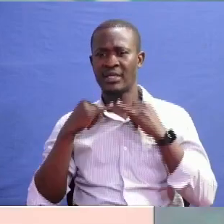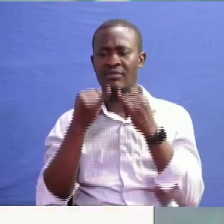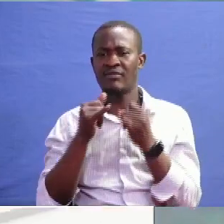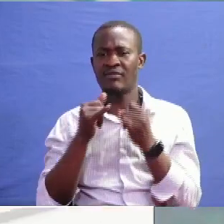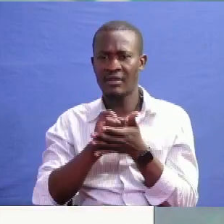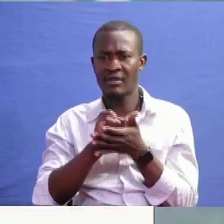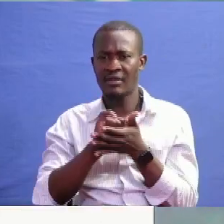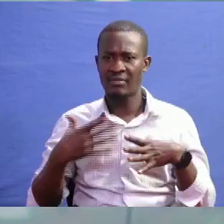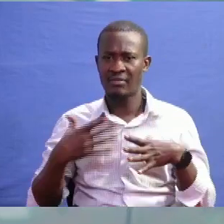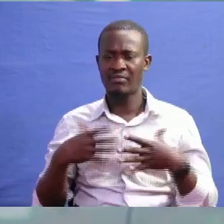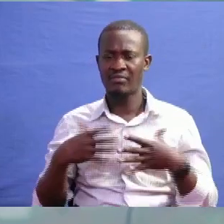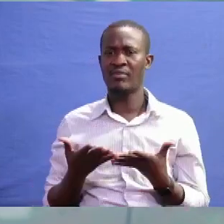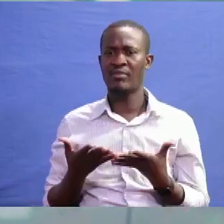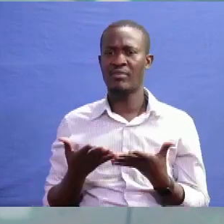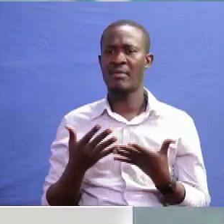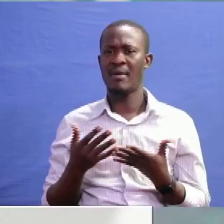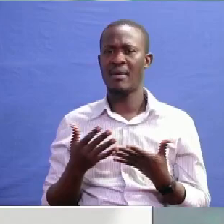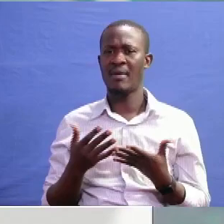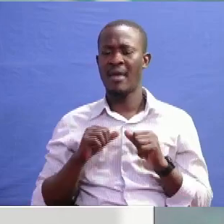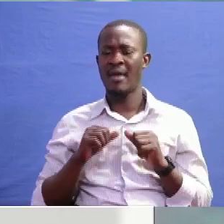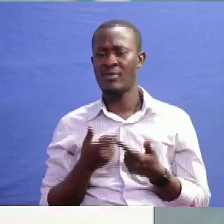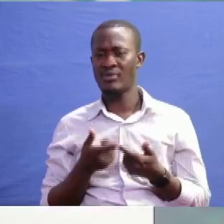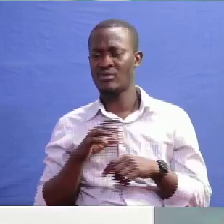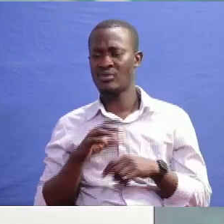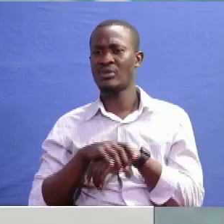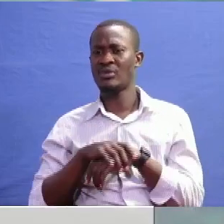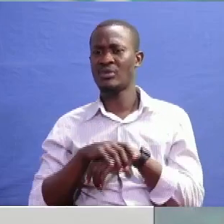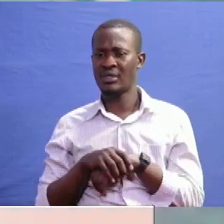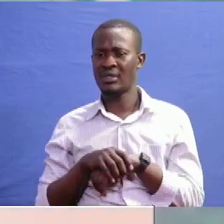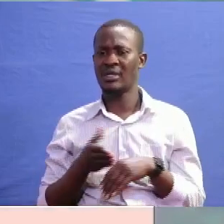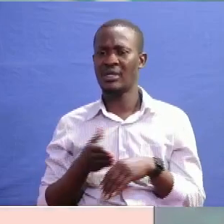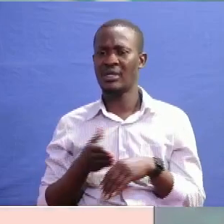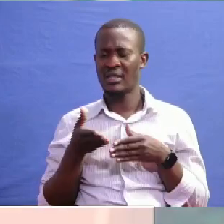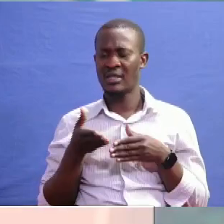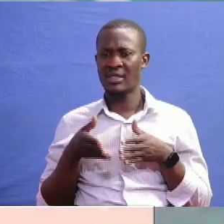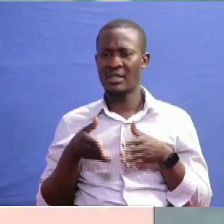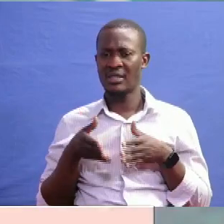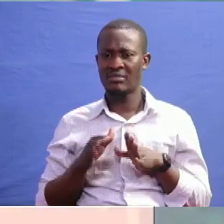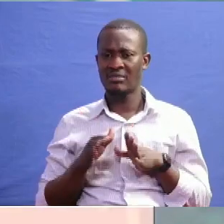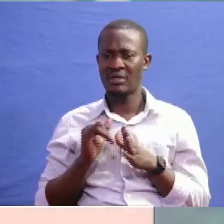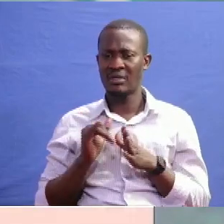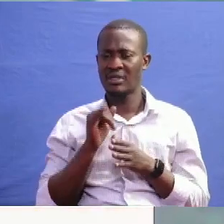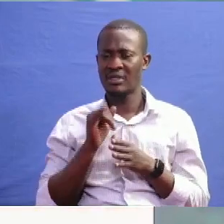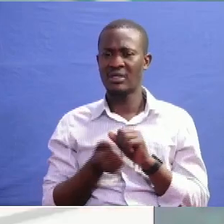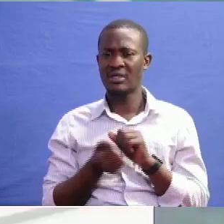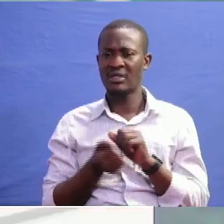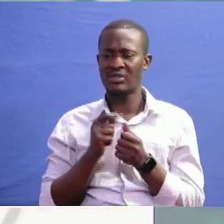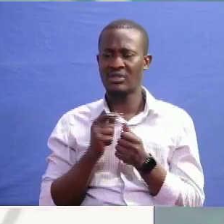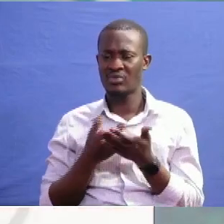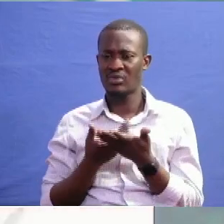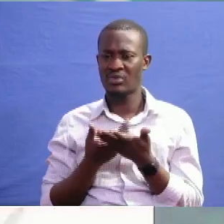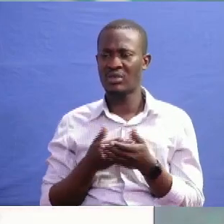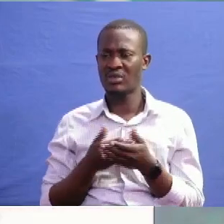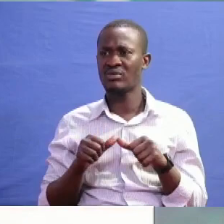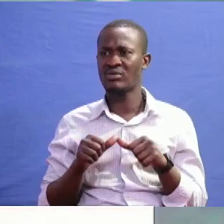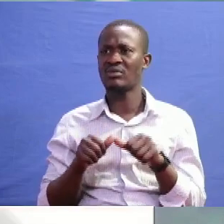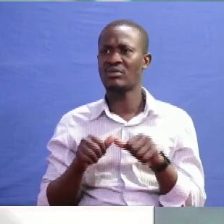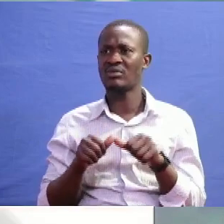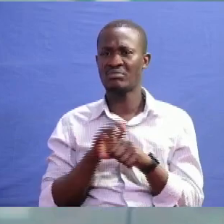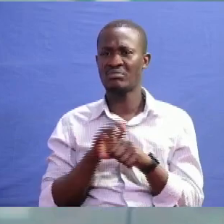not been able to get, because this model is actually not changing what was going on so